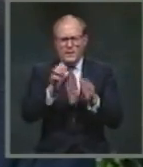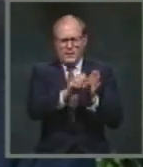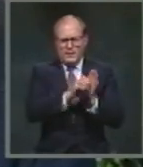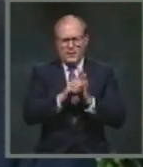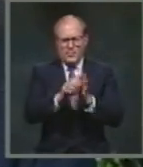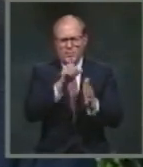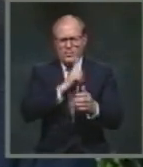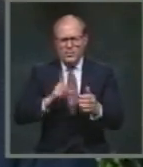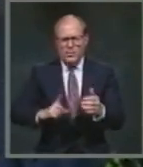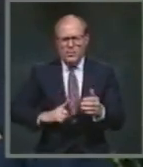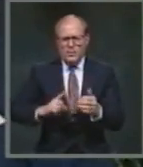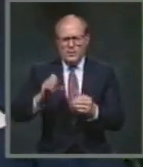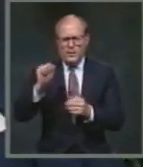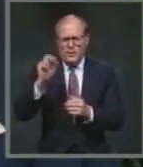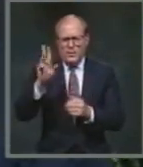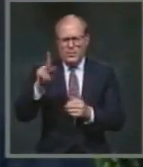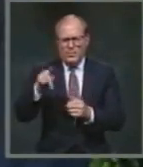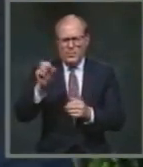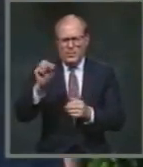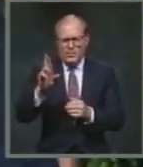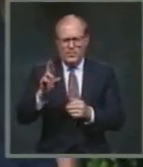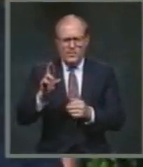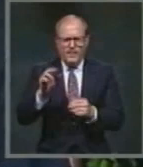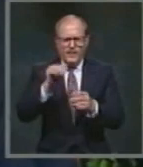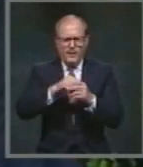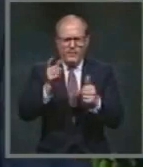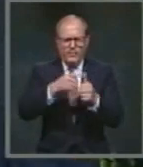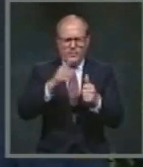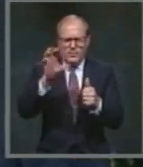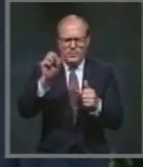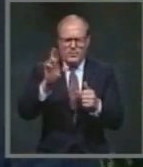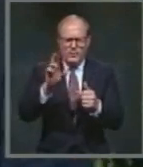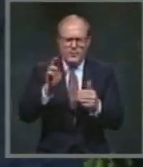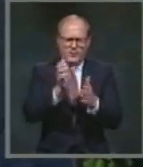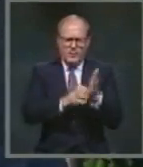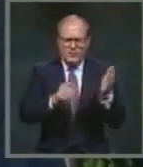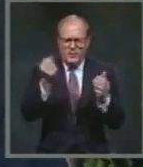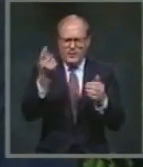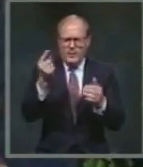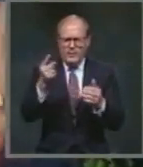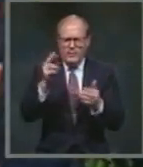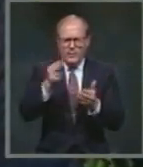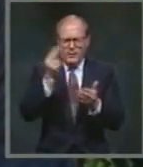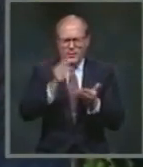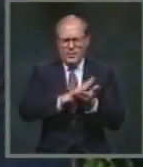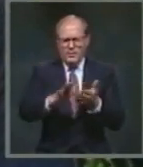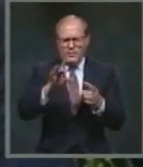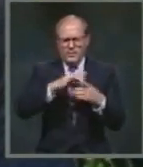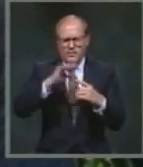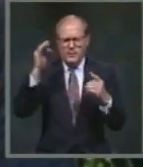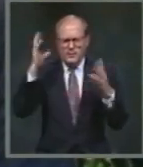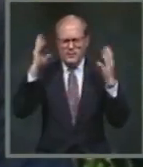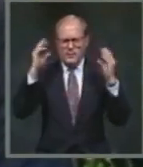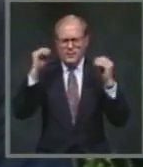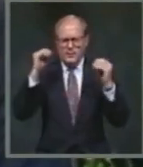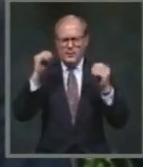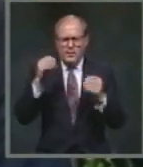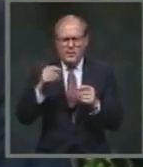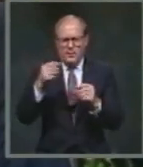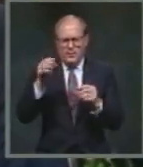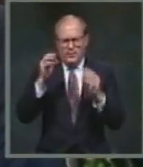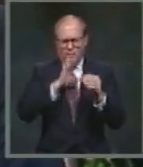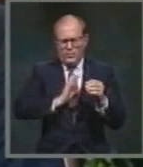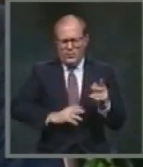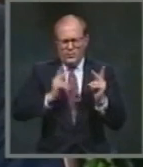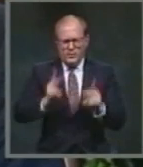Lord's Supper. And in 1 Corinthians chapter 11, the Holy Spirit instructing the church of God which is at Corinth, 1 Corinthians chapter